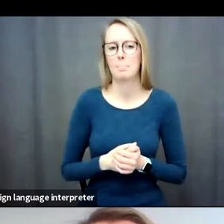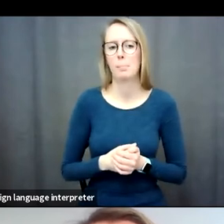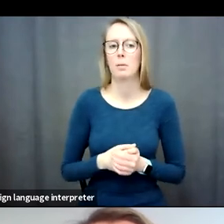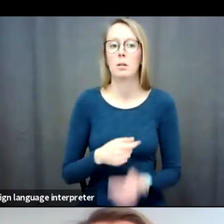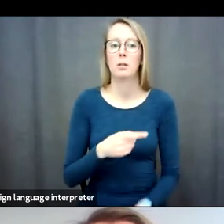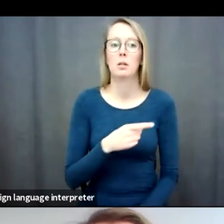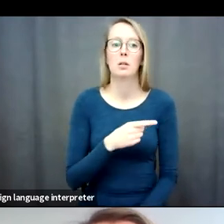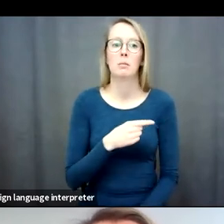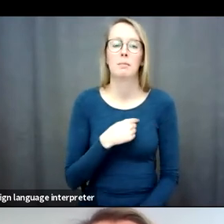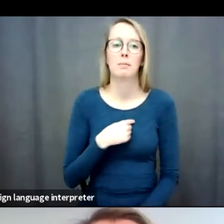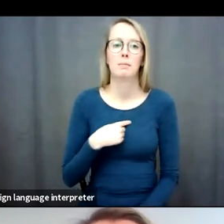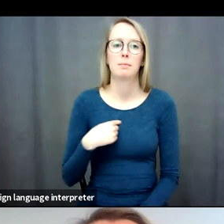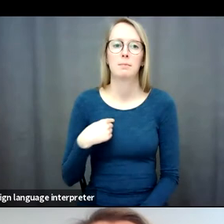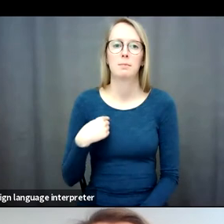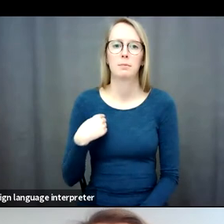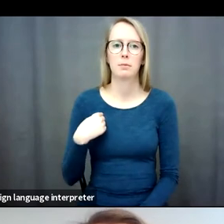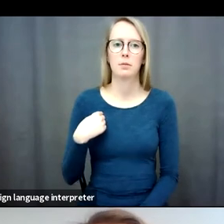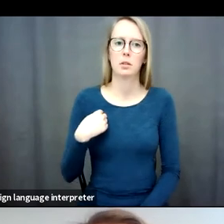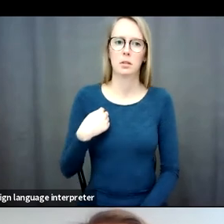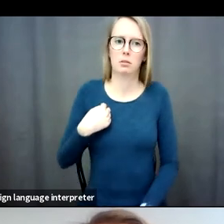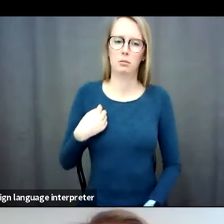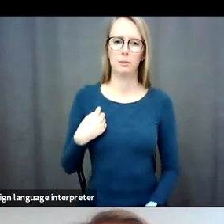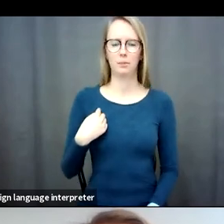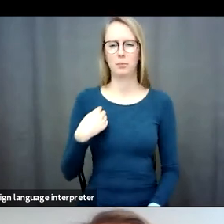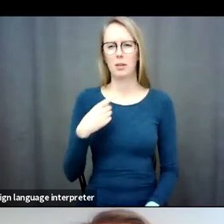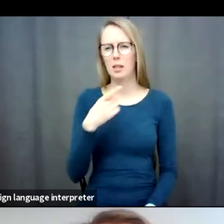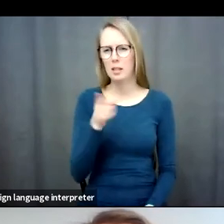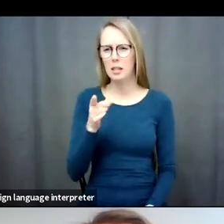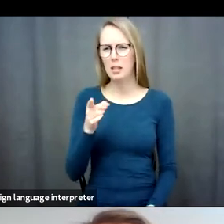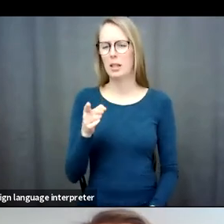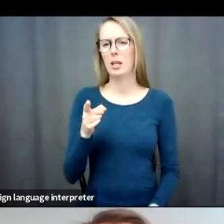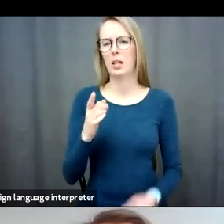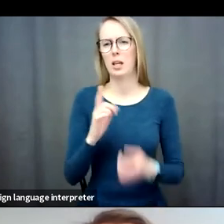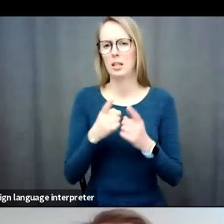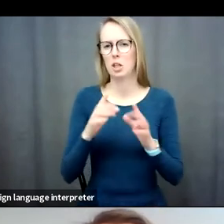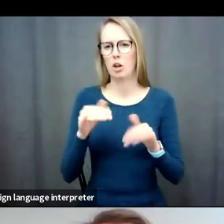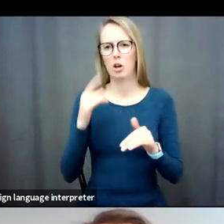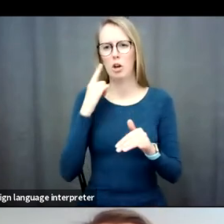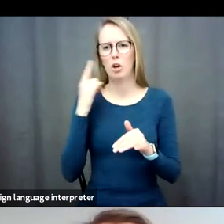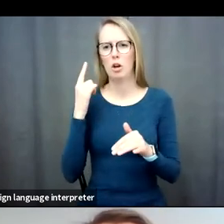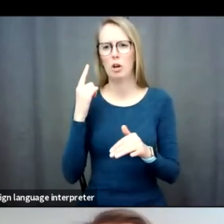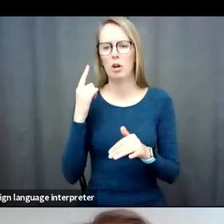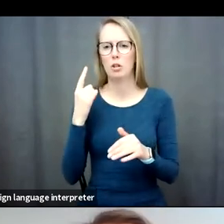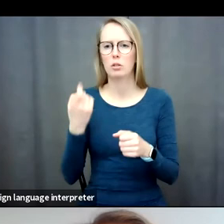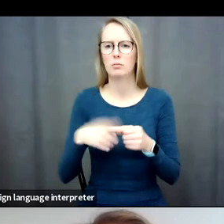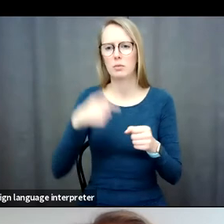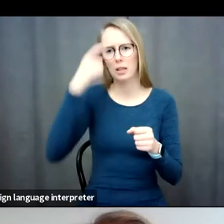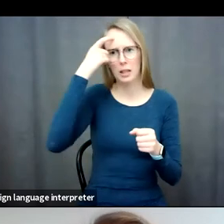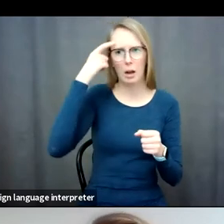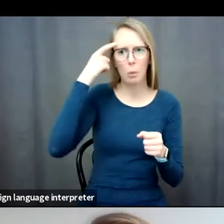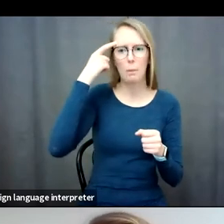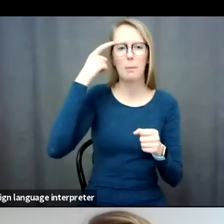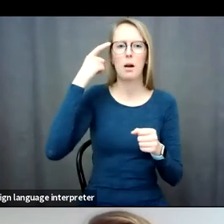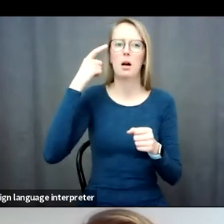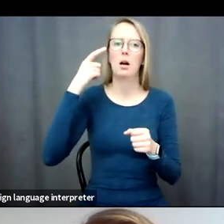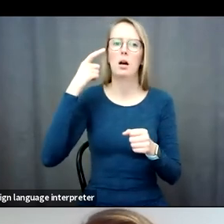lot, and it's also this, I guess you heard, in the field of trauma and trauma-informed care, I